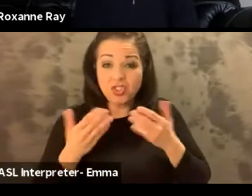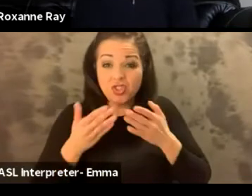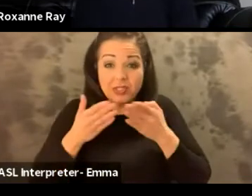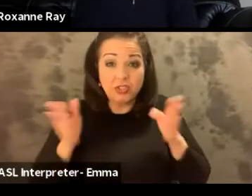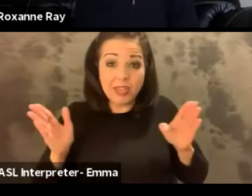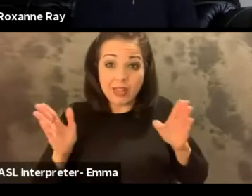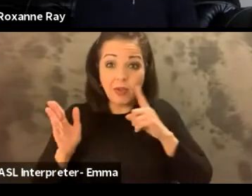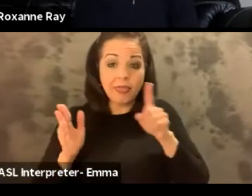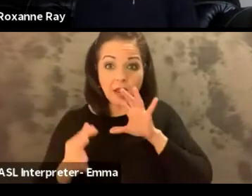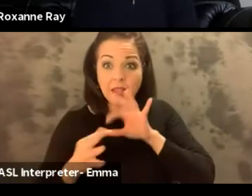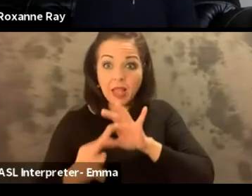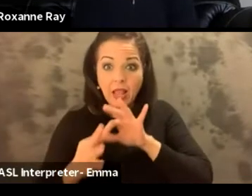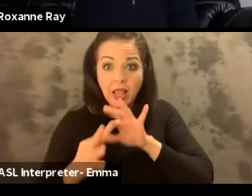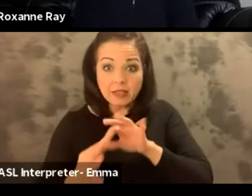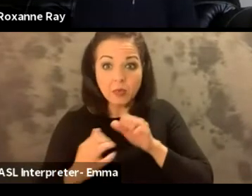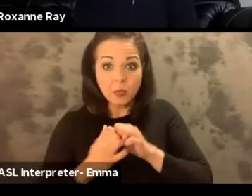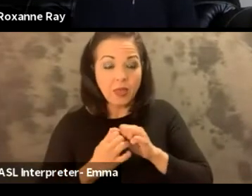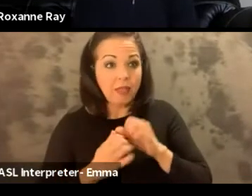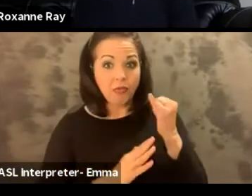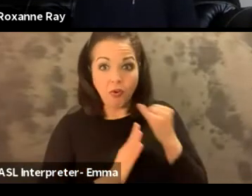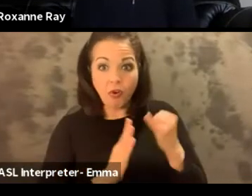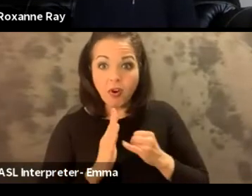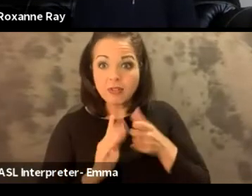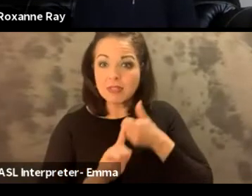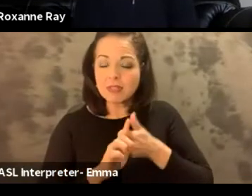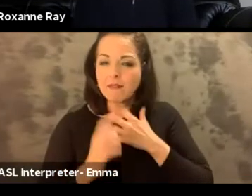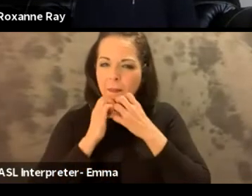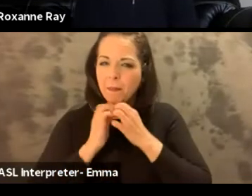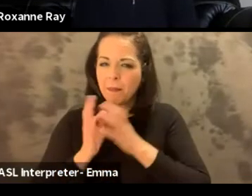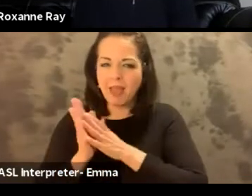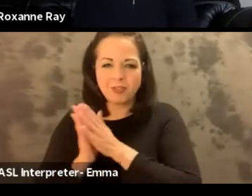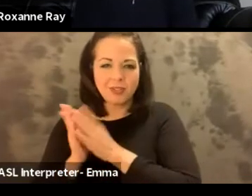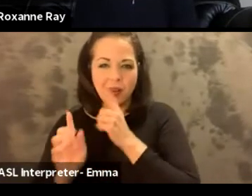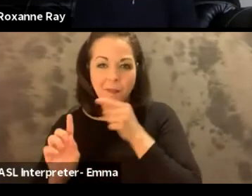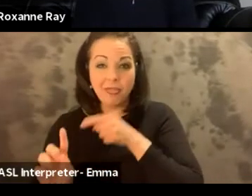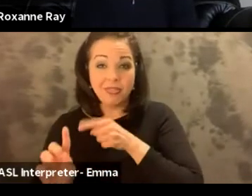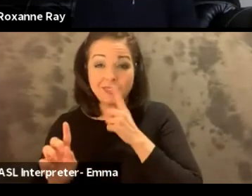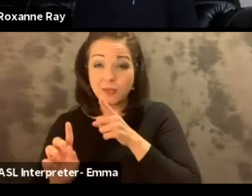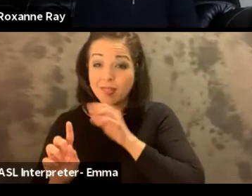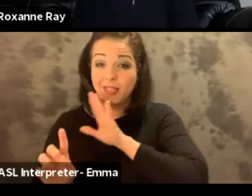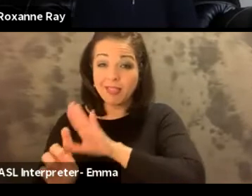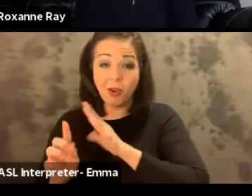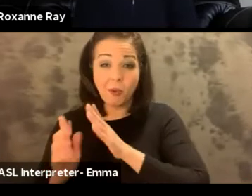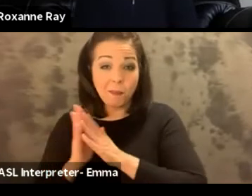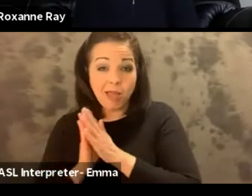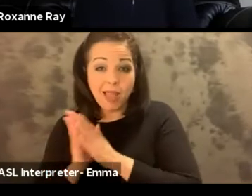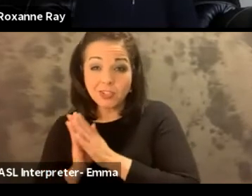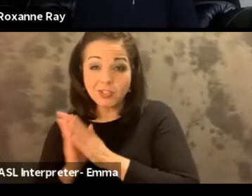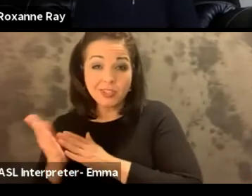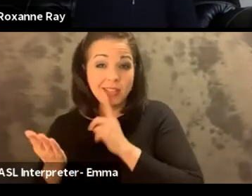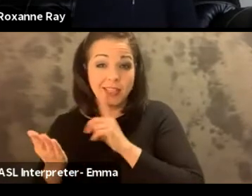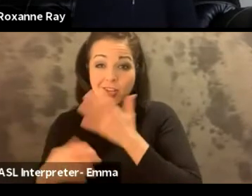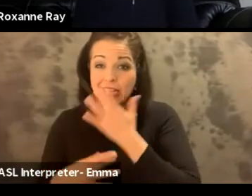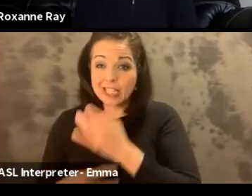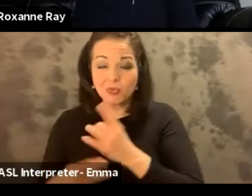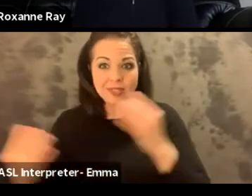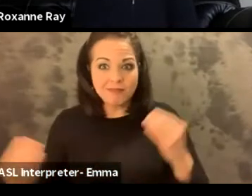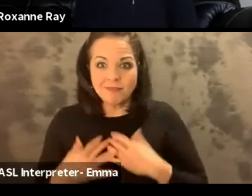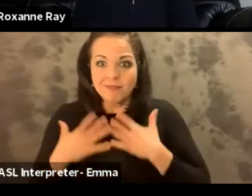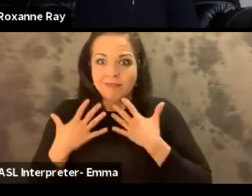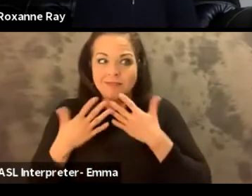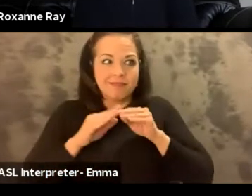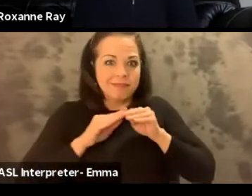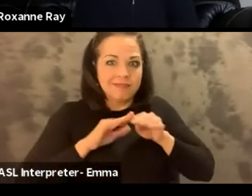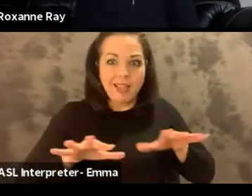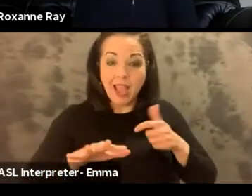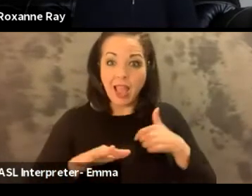so connected to the arts and are just so passionate about it that their passion and their interest is just so infectious that I just